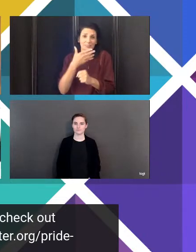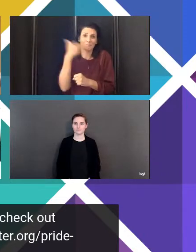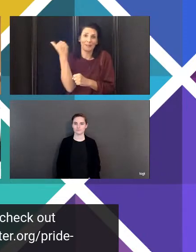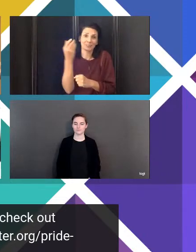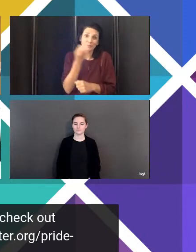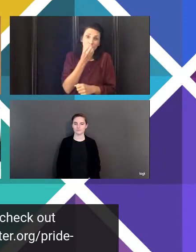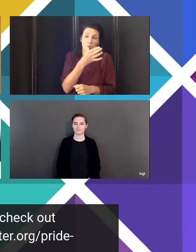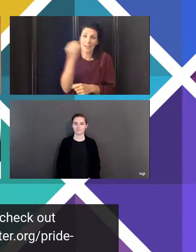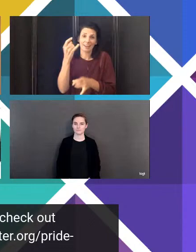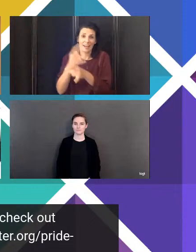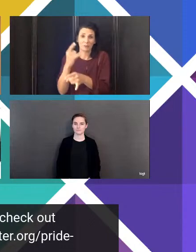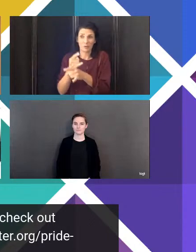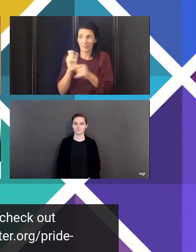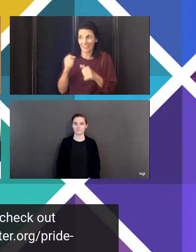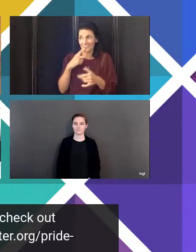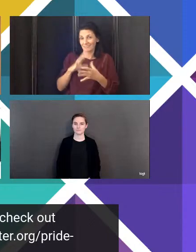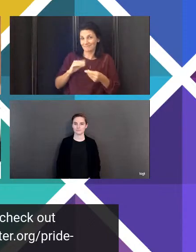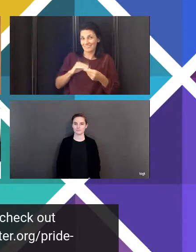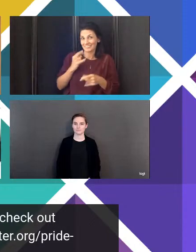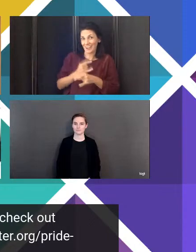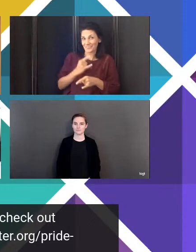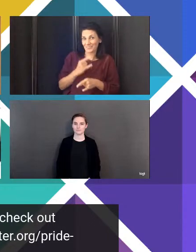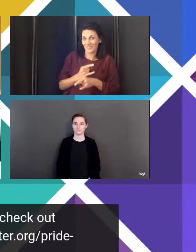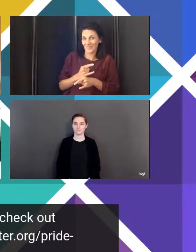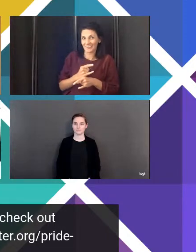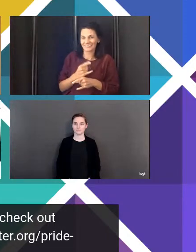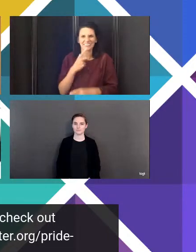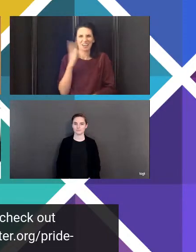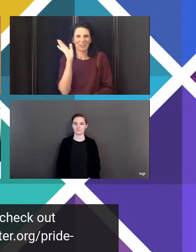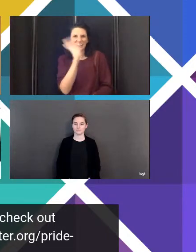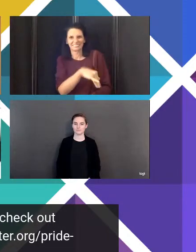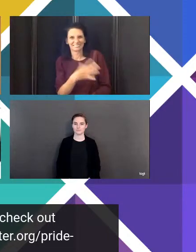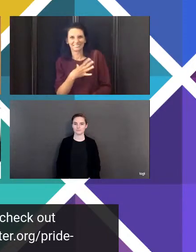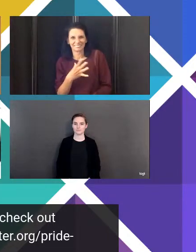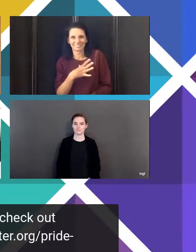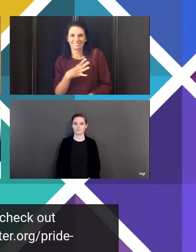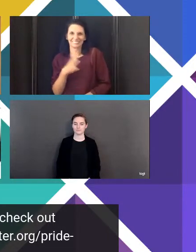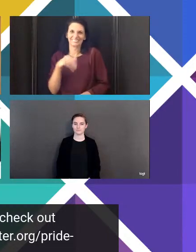mention alcohol here, of course. But also alcohol. And Joey and I swore, so.